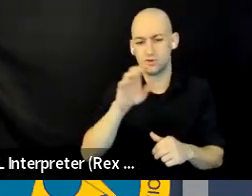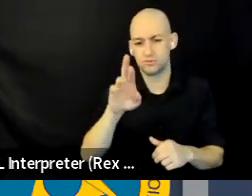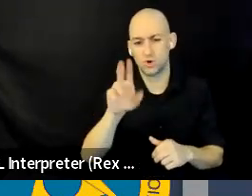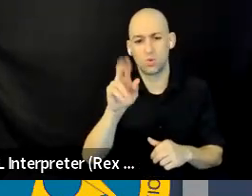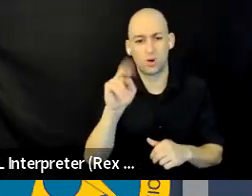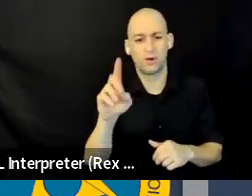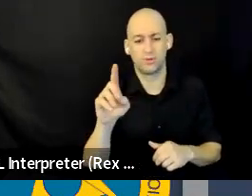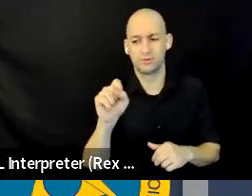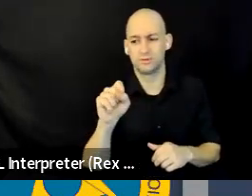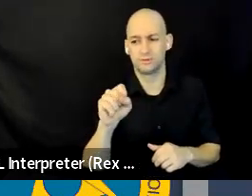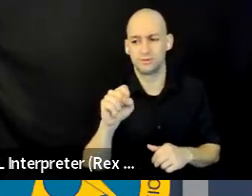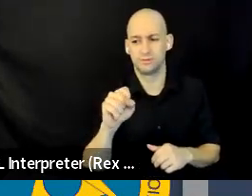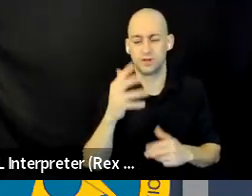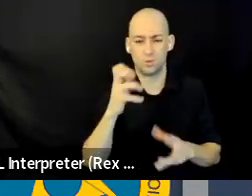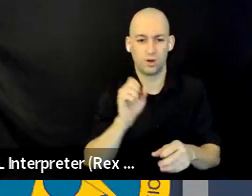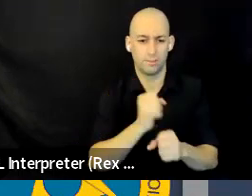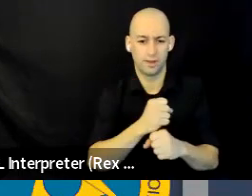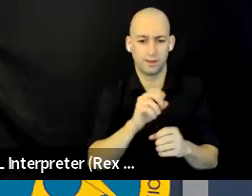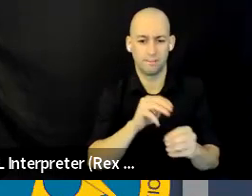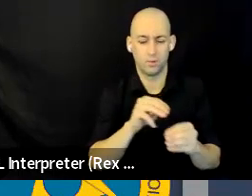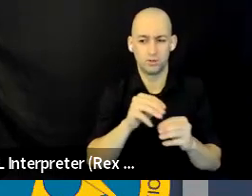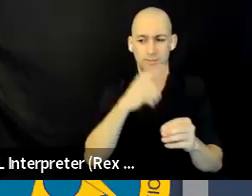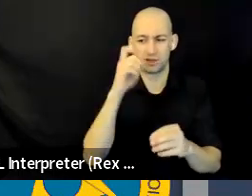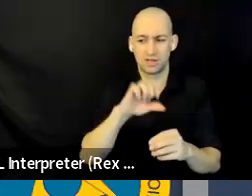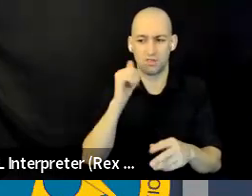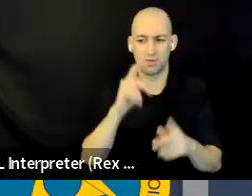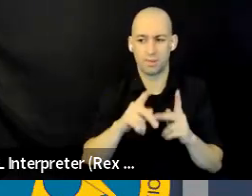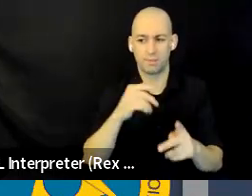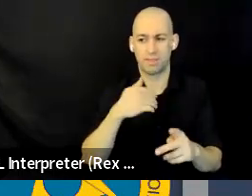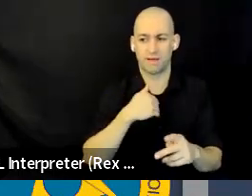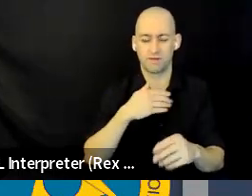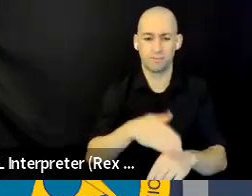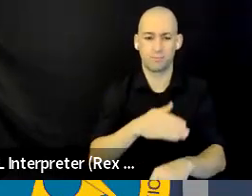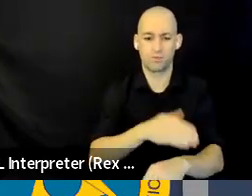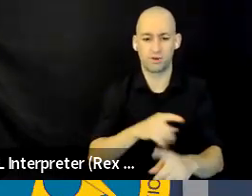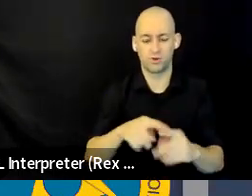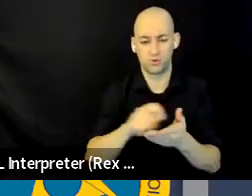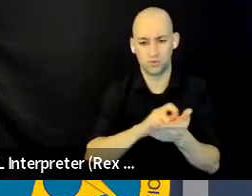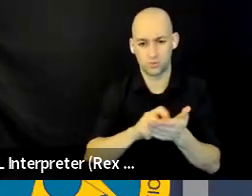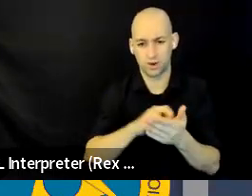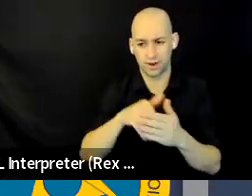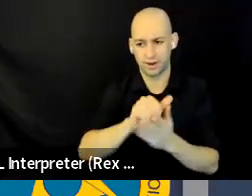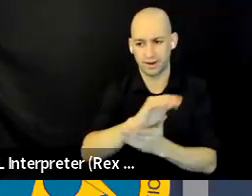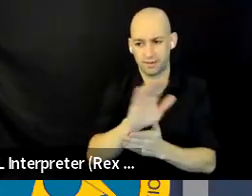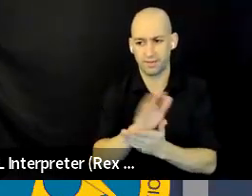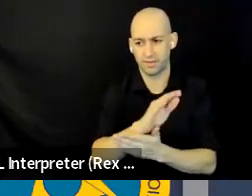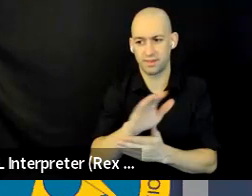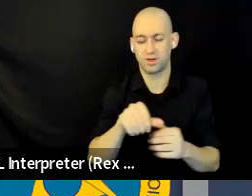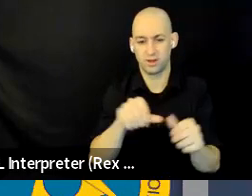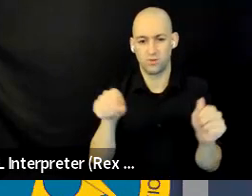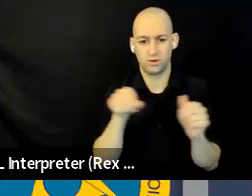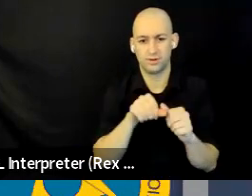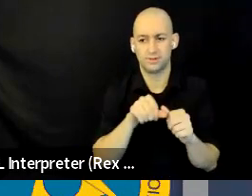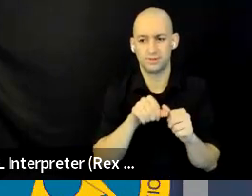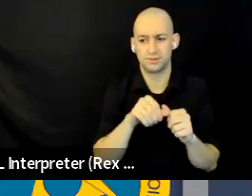And I won't make a motion because other people have improvements right in their jurisdictions that they have